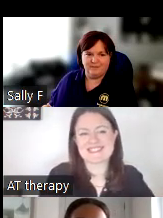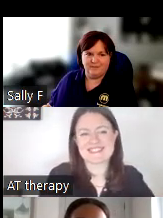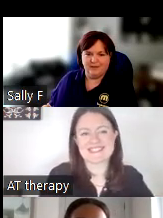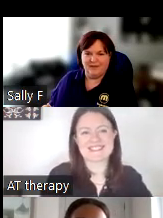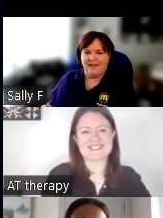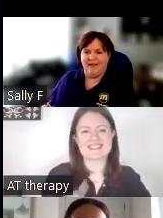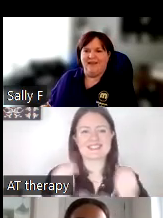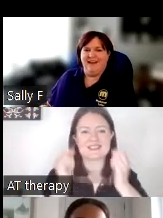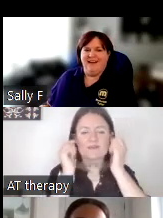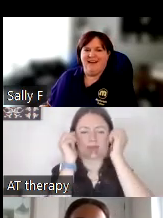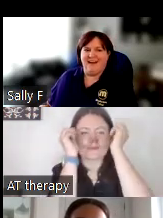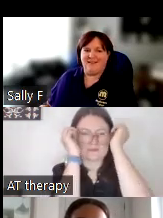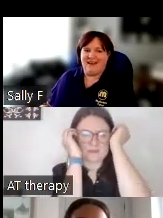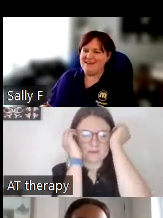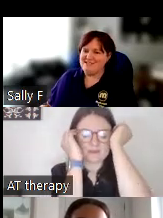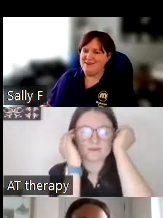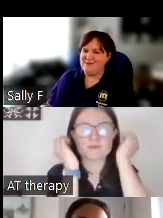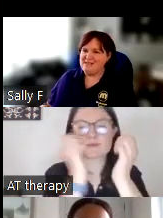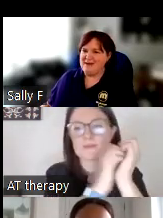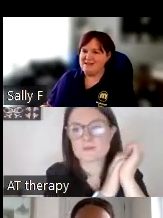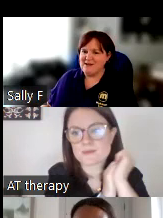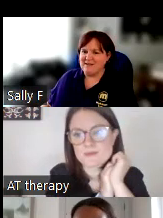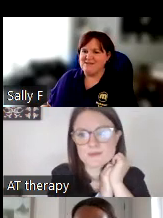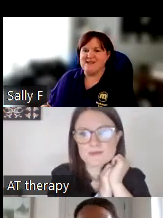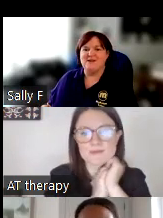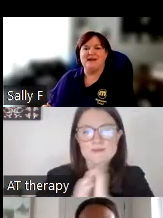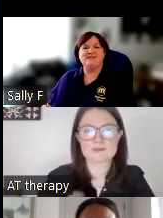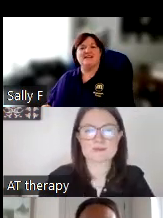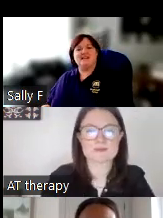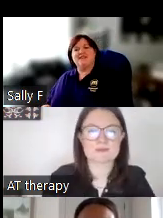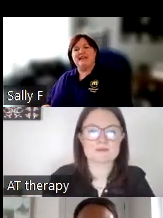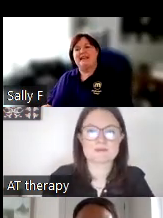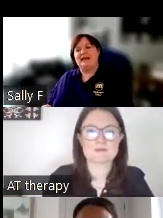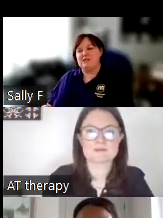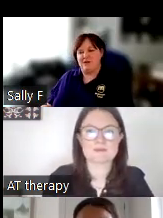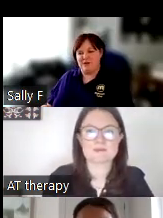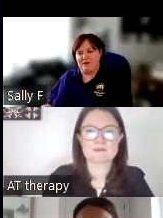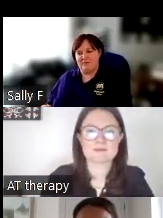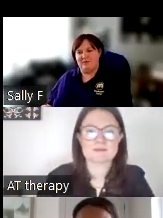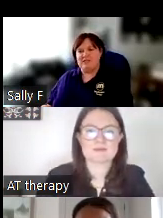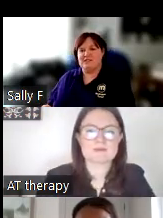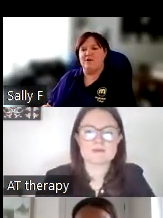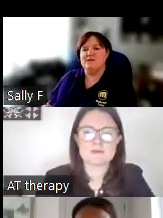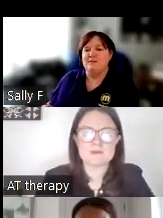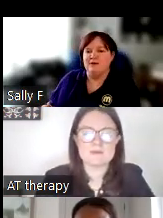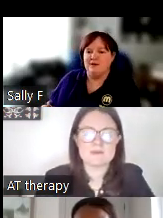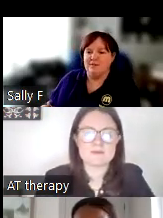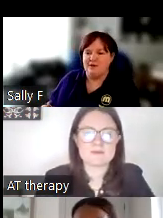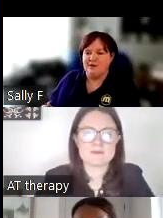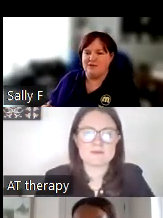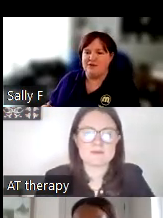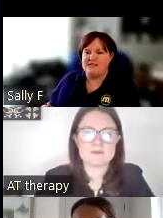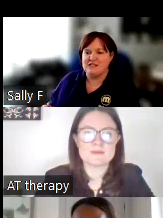So over to Sally. Okay, so what is Makaton? So Makaton is a unique language program, which is a